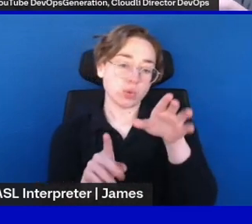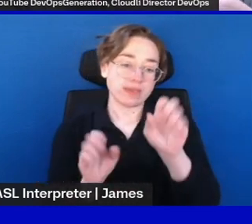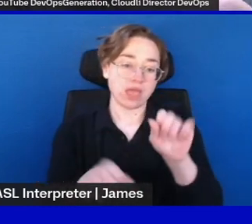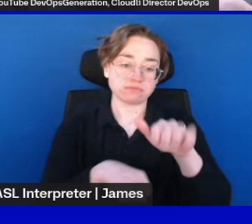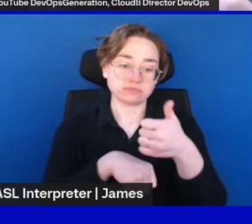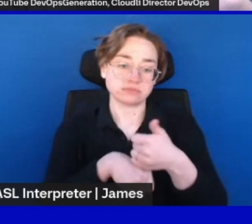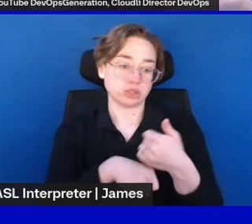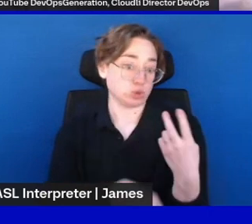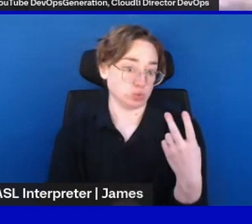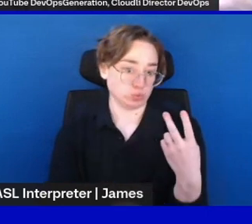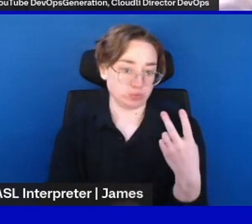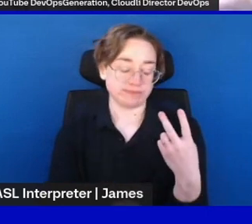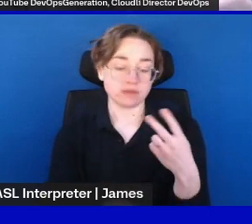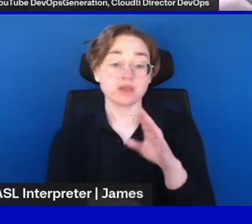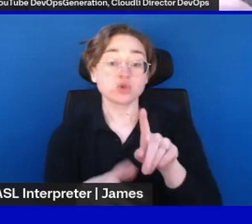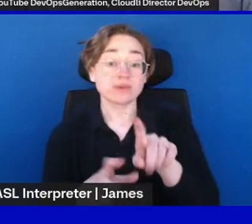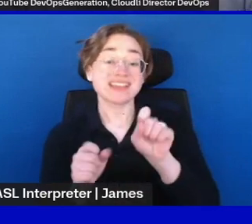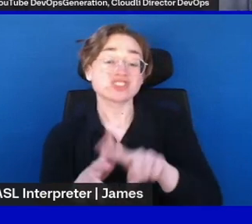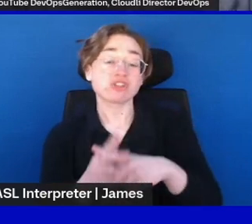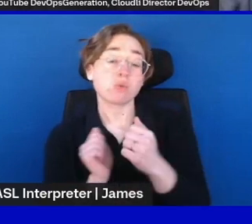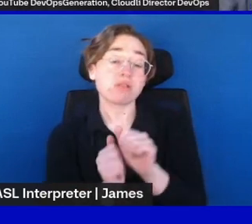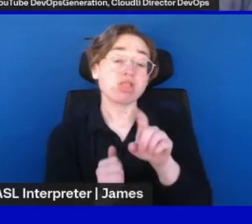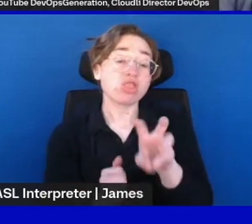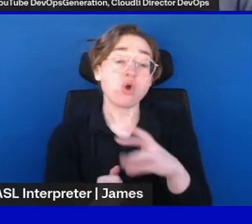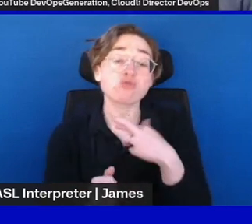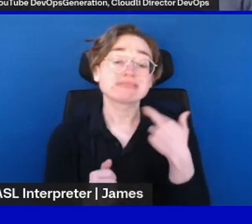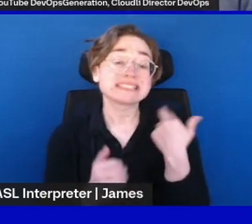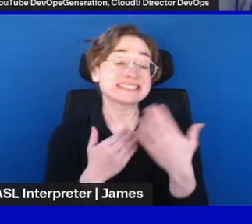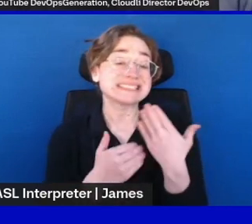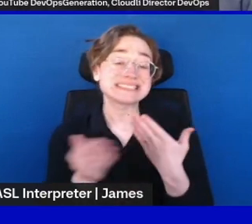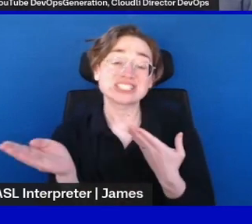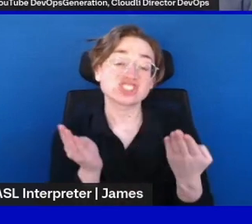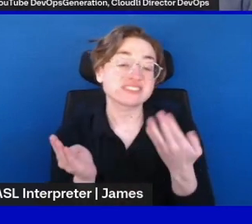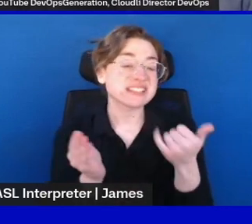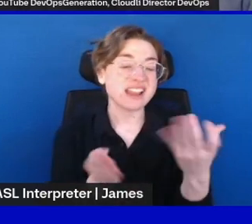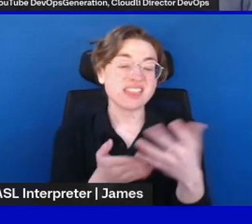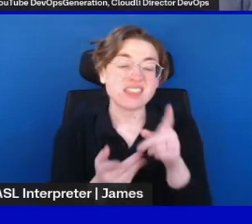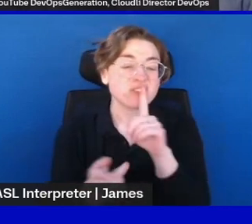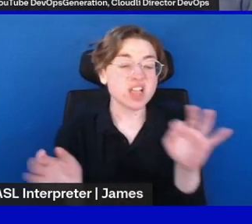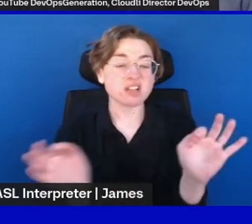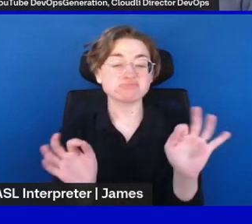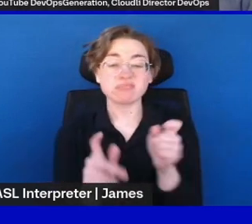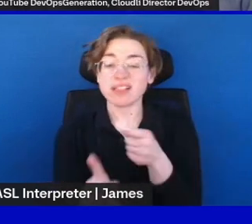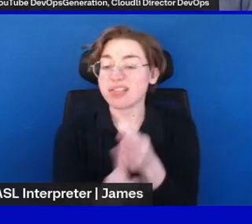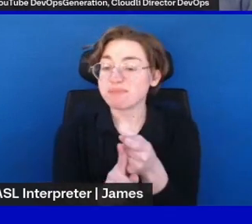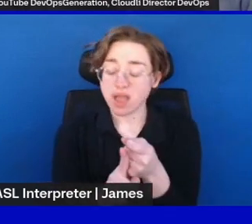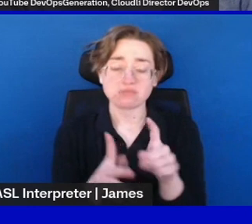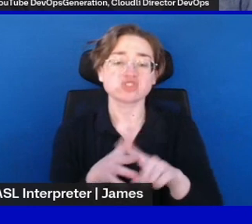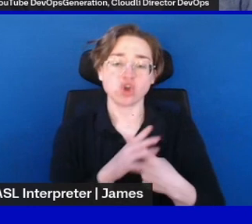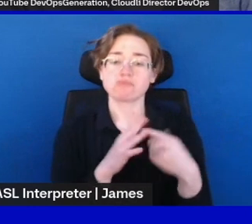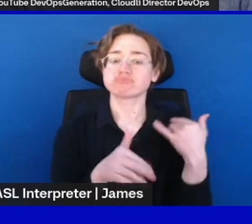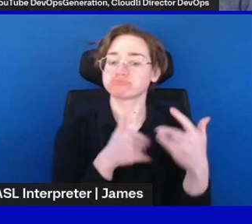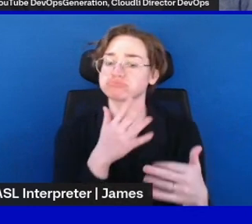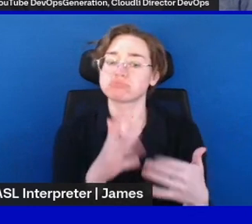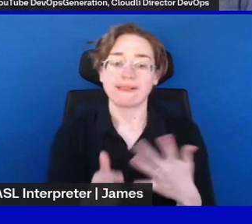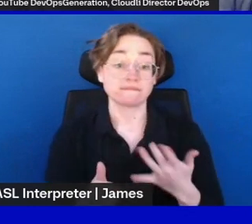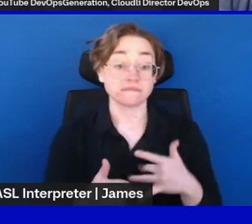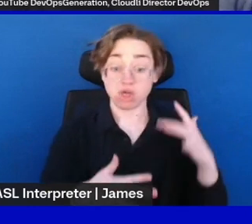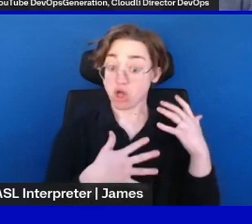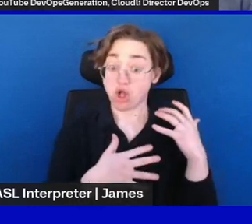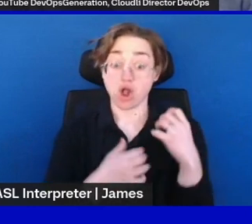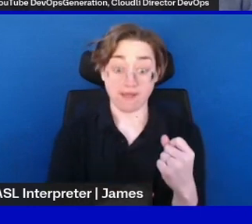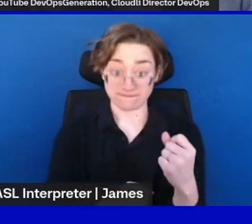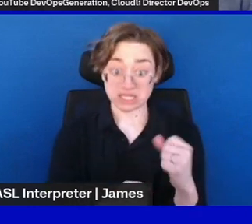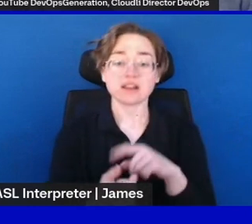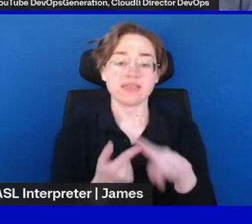Start with low risk, easy services, anything that is low impact, start with that, build confidence in your Hashistack cluster. And then once you've done that, then you go